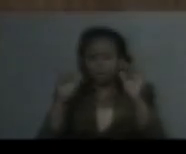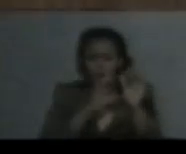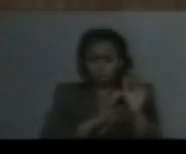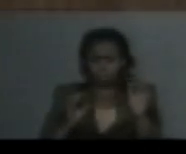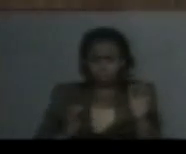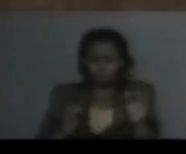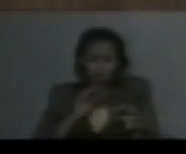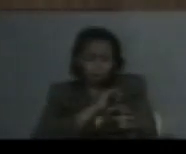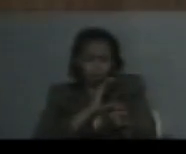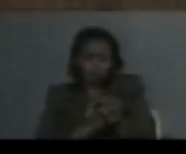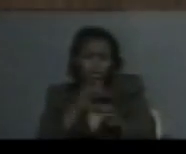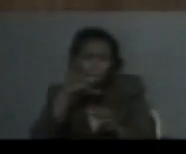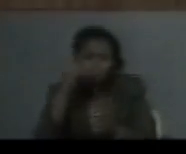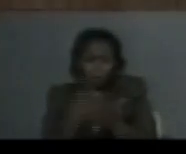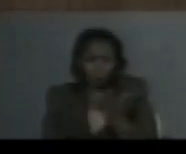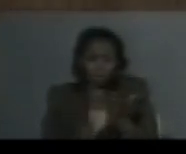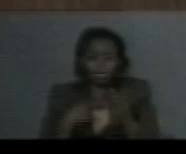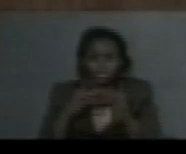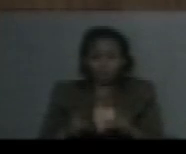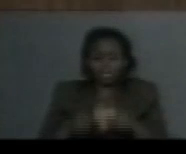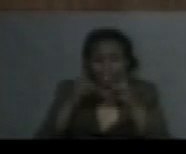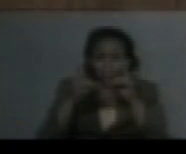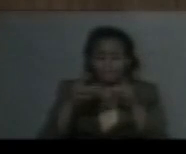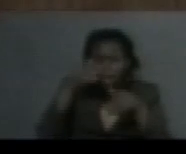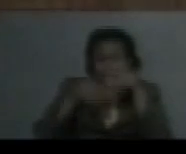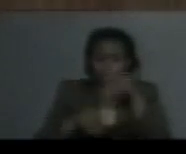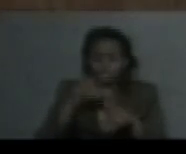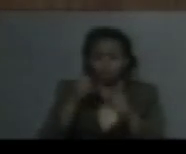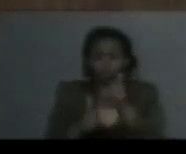deliver elections which are simple,